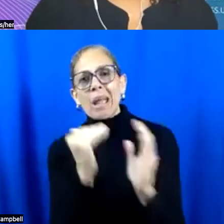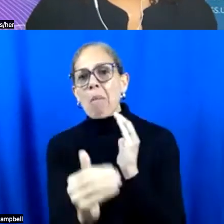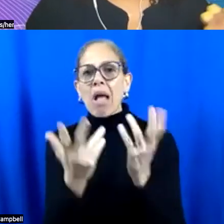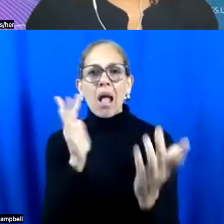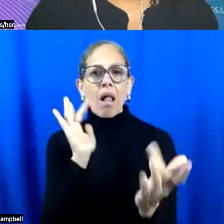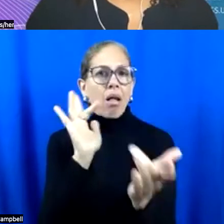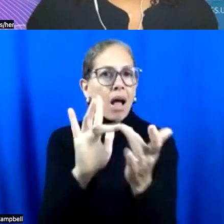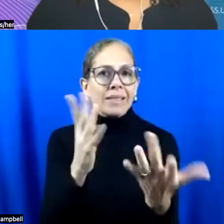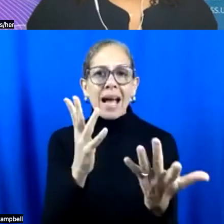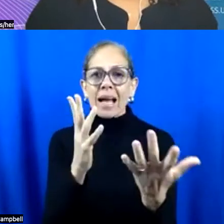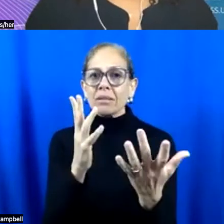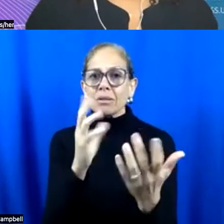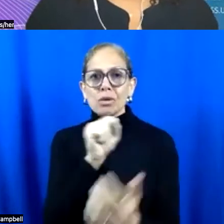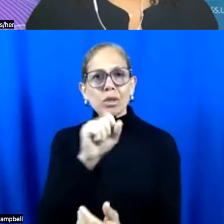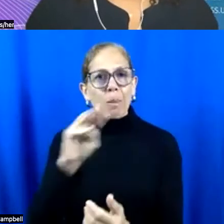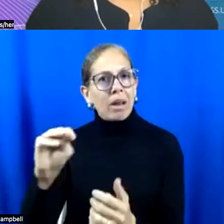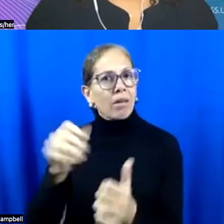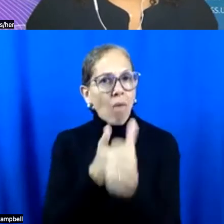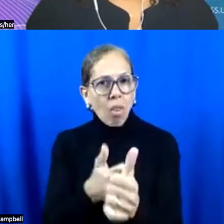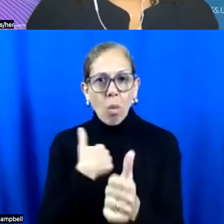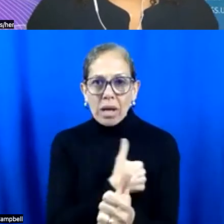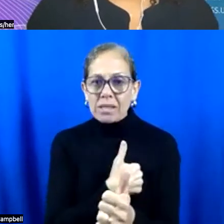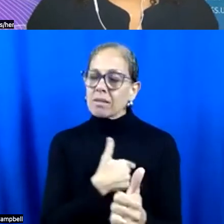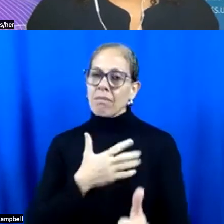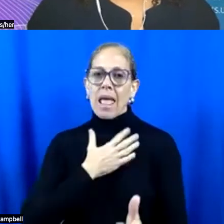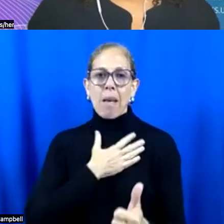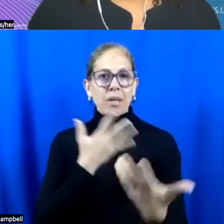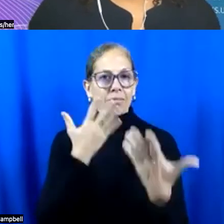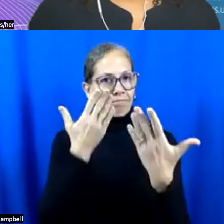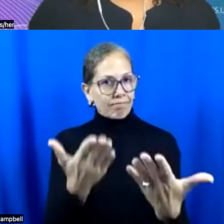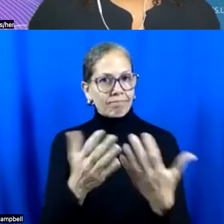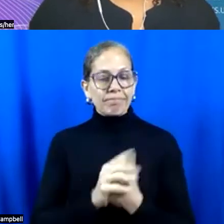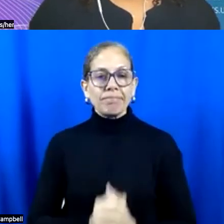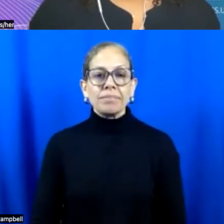free to follow us on social, and we'll gladly oblige.